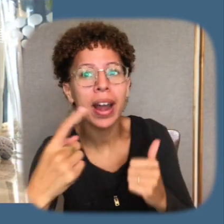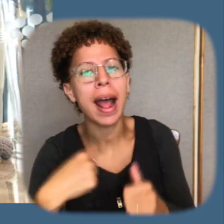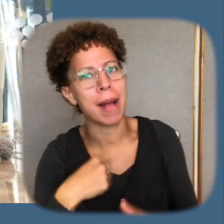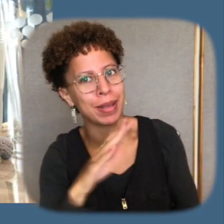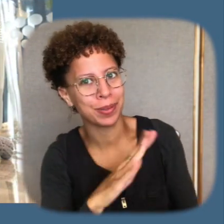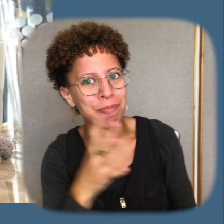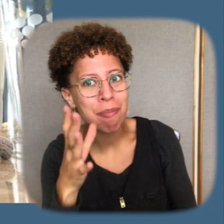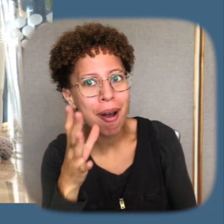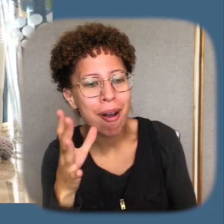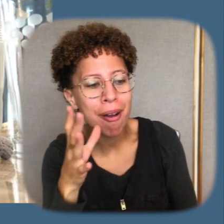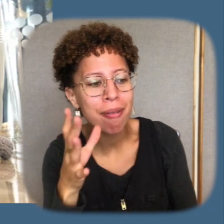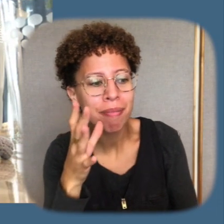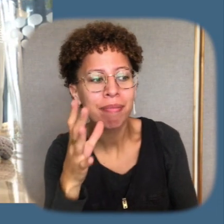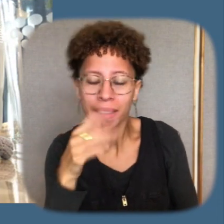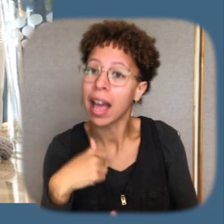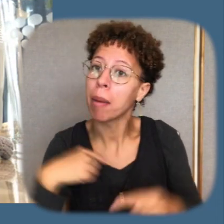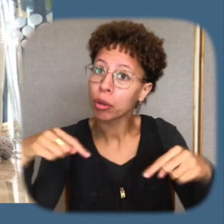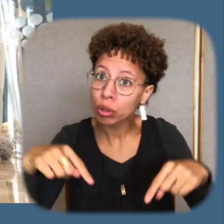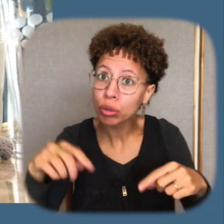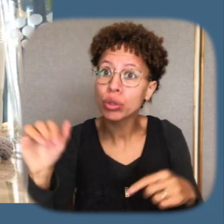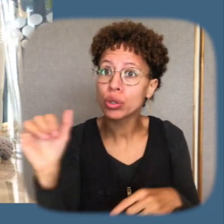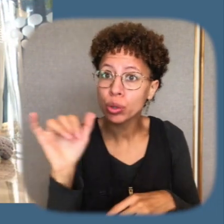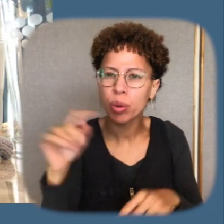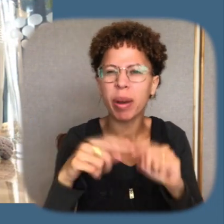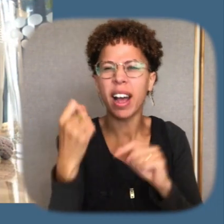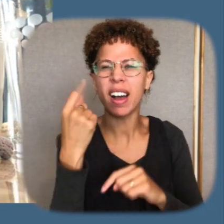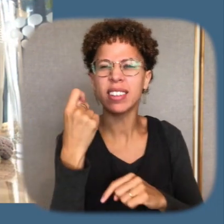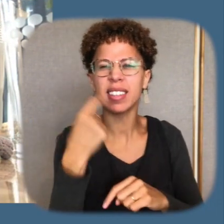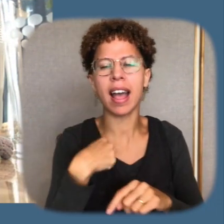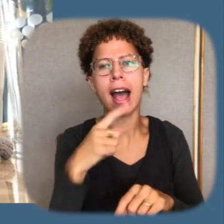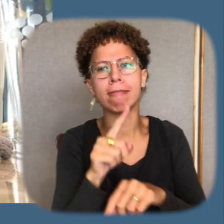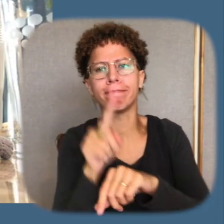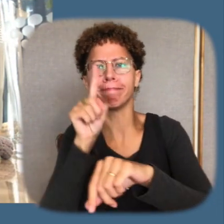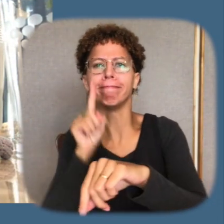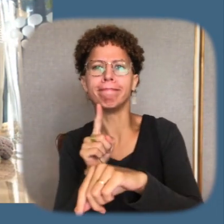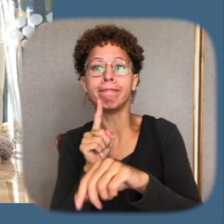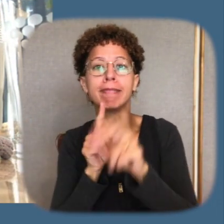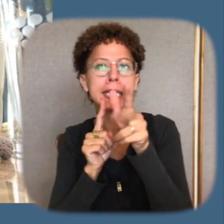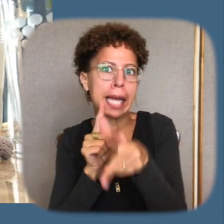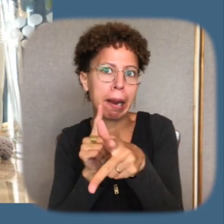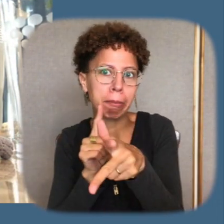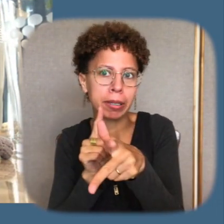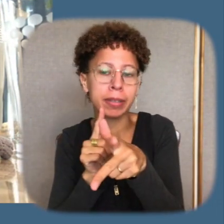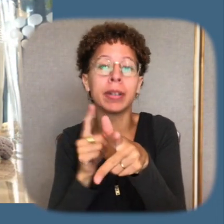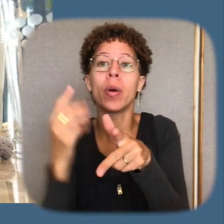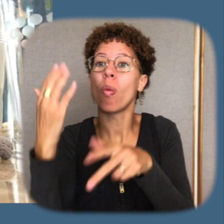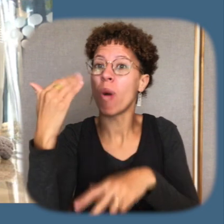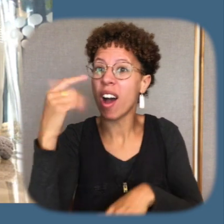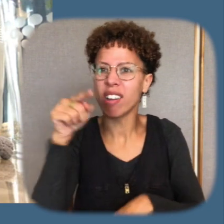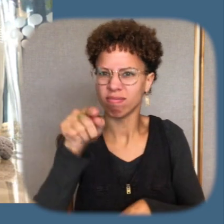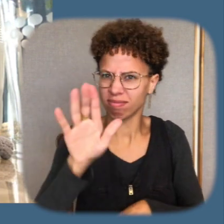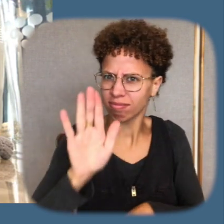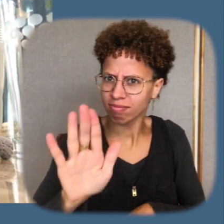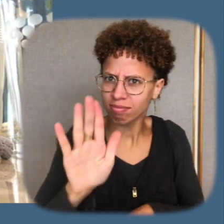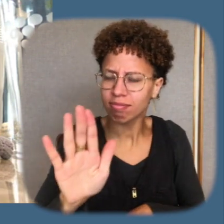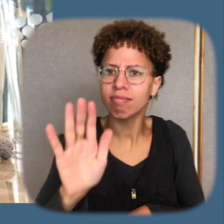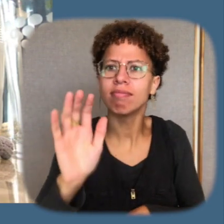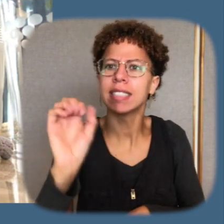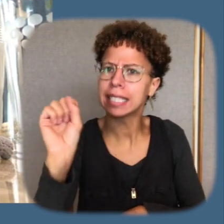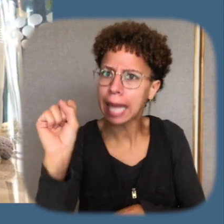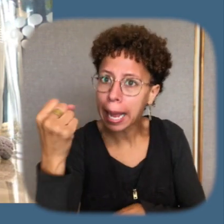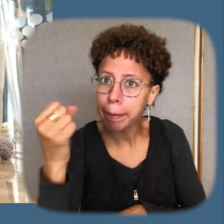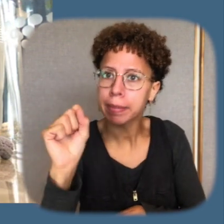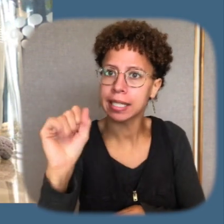Simon's mom. I'm here too, but I'm going to stay off to the side because this is all Simon's big